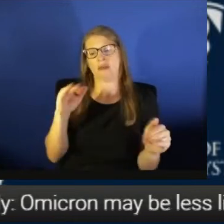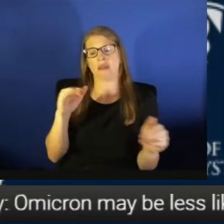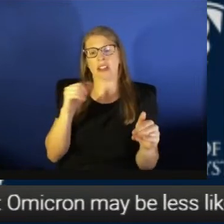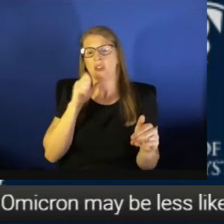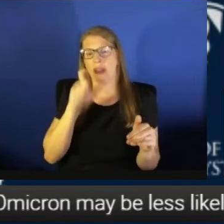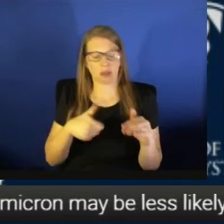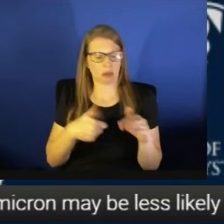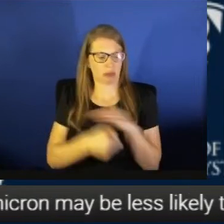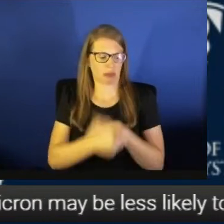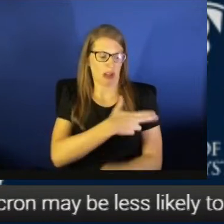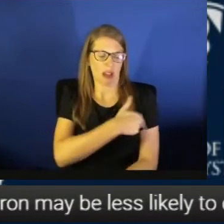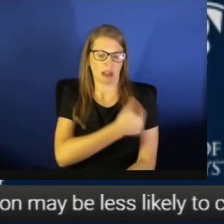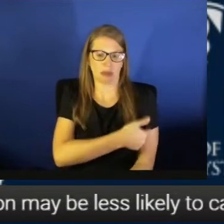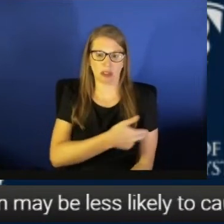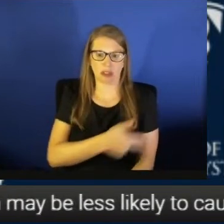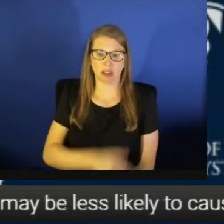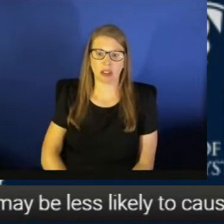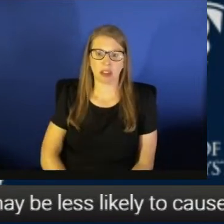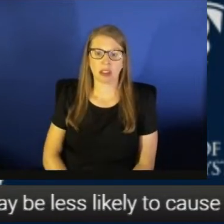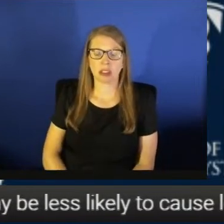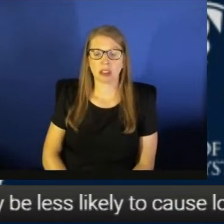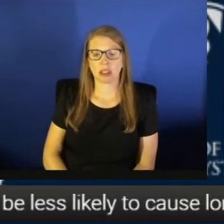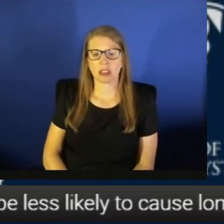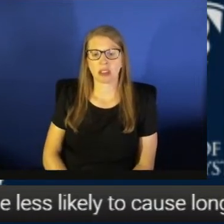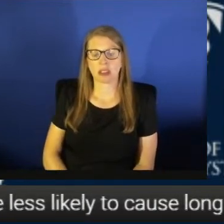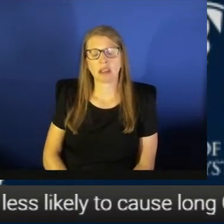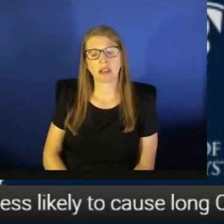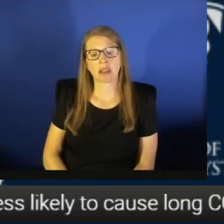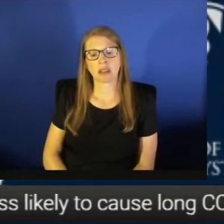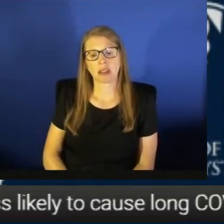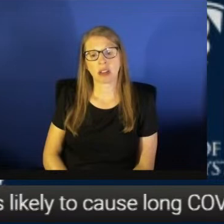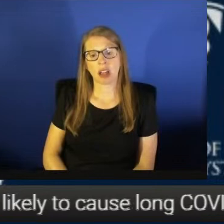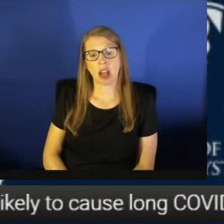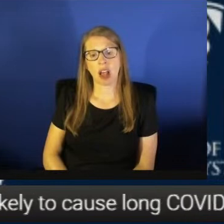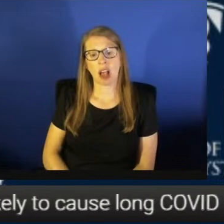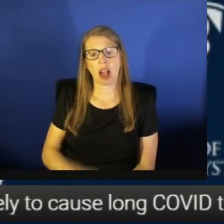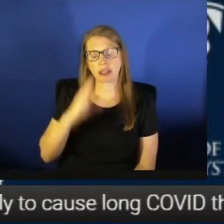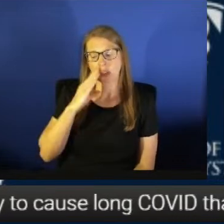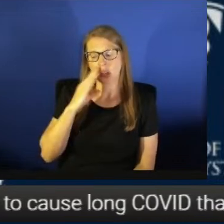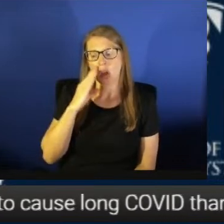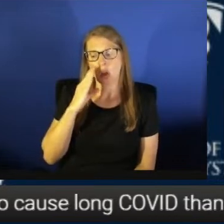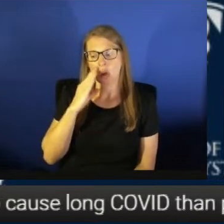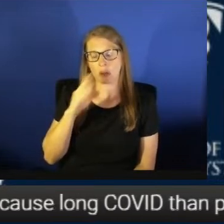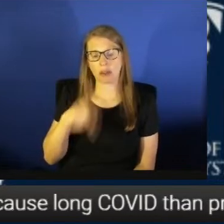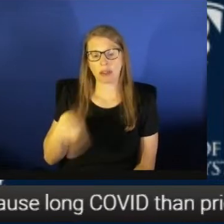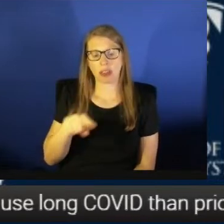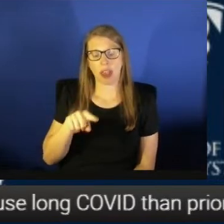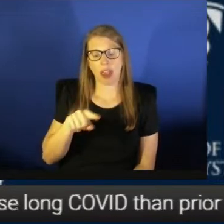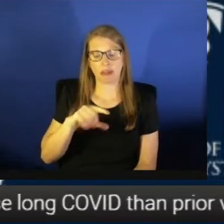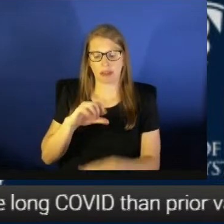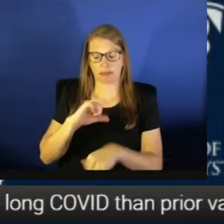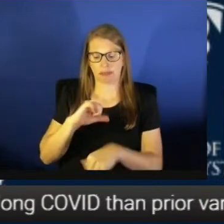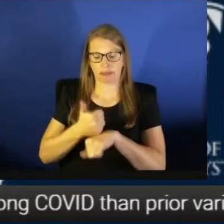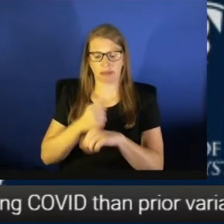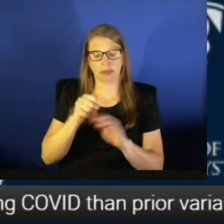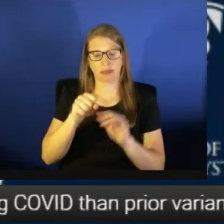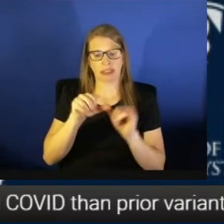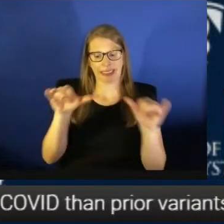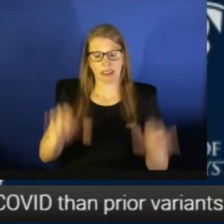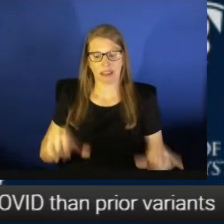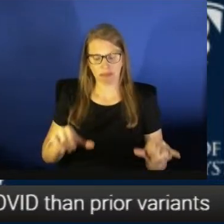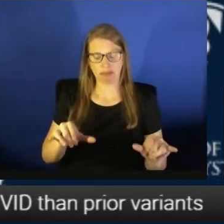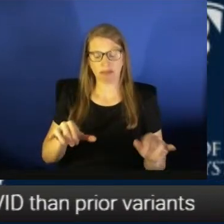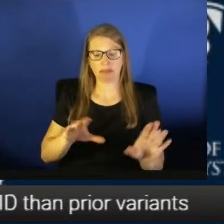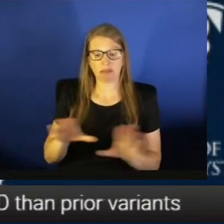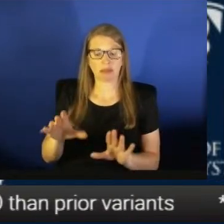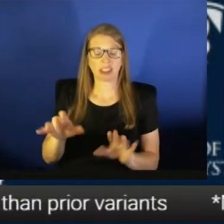and hospital, through our IPAC committee, has created systems in place, just like was with COVID